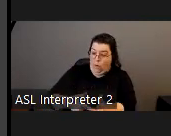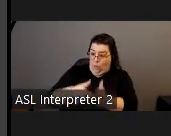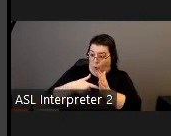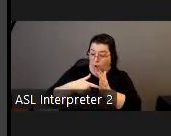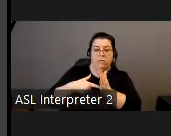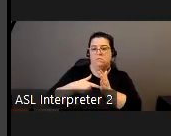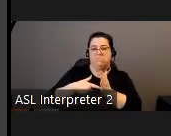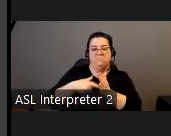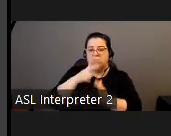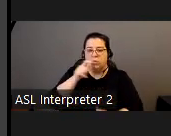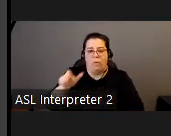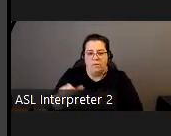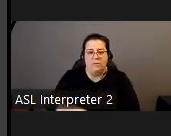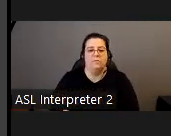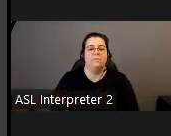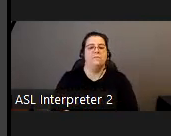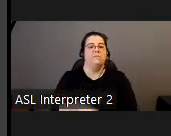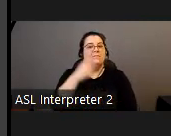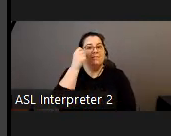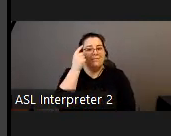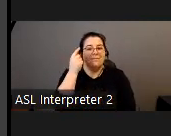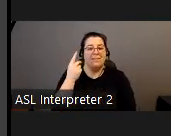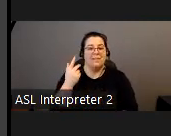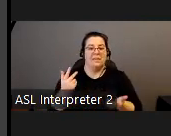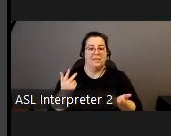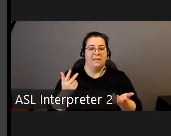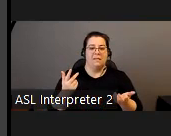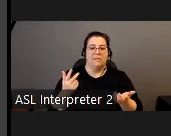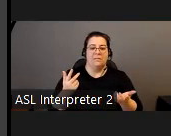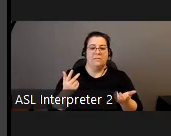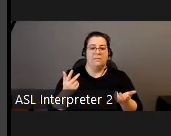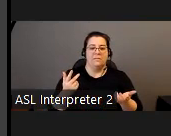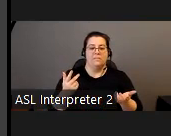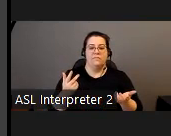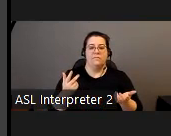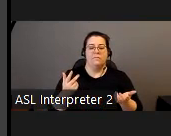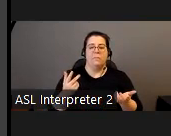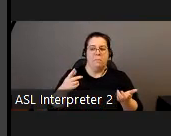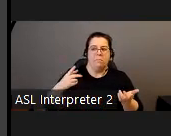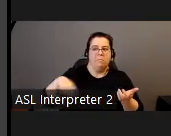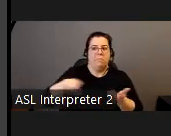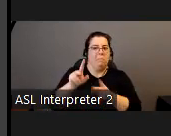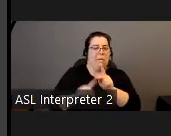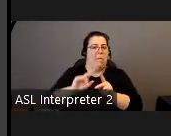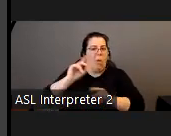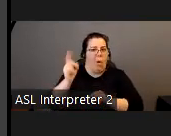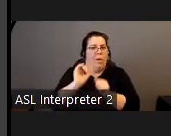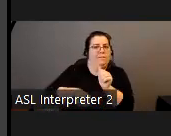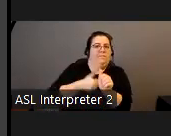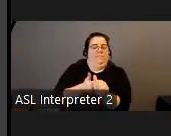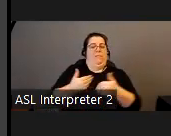encountering people, meeting them where they are. Like, we know these things, but we have to practice them in a way